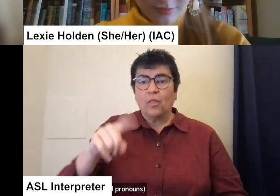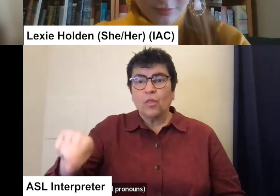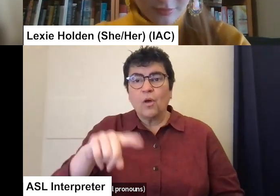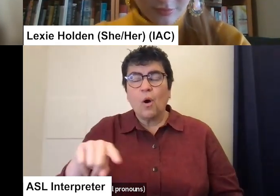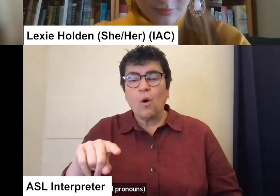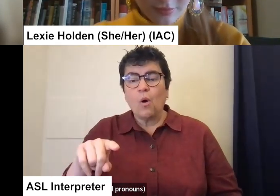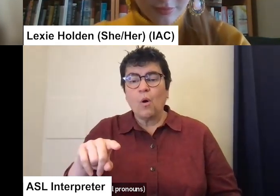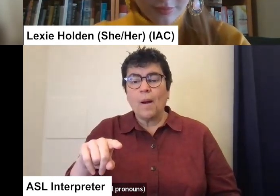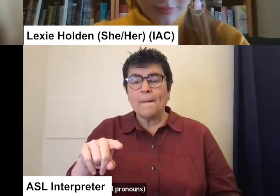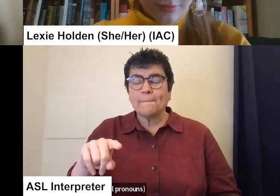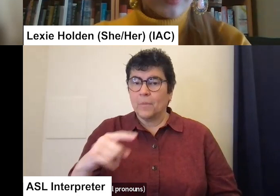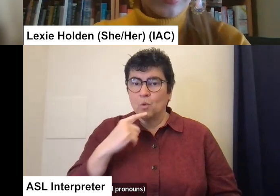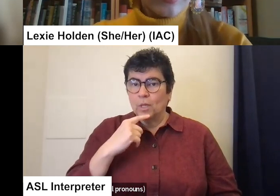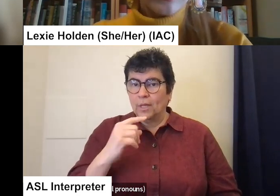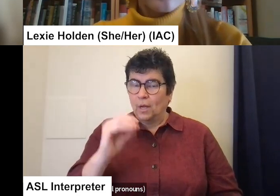was